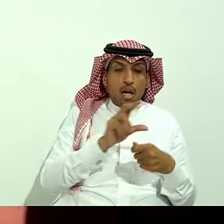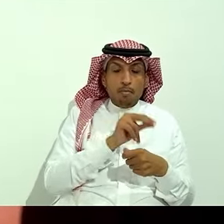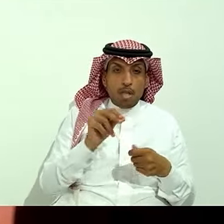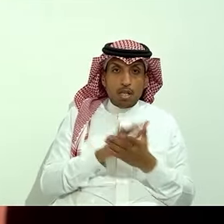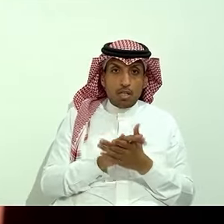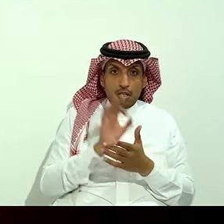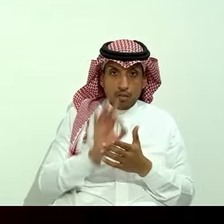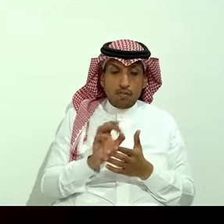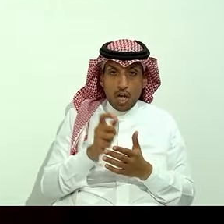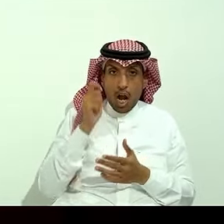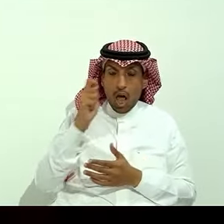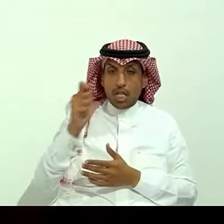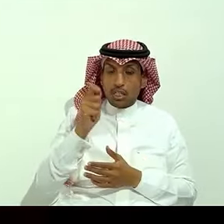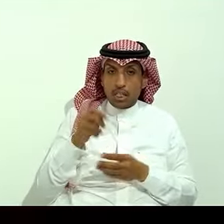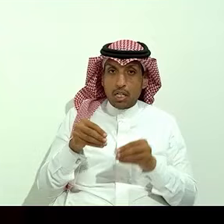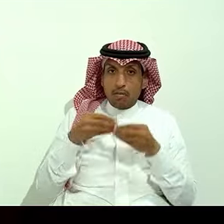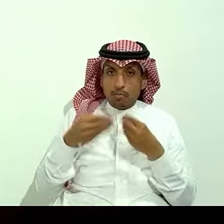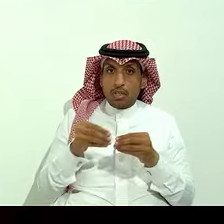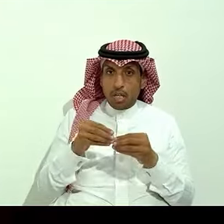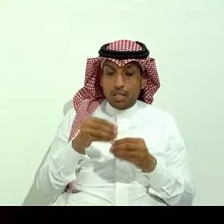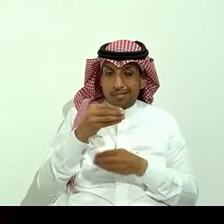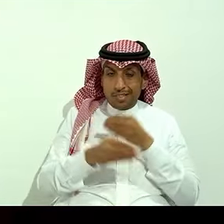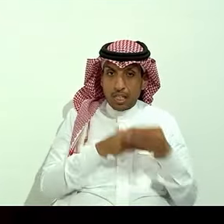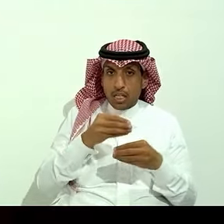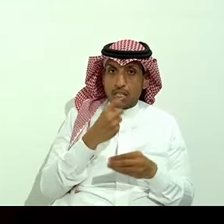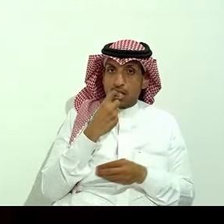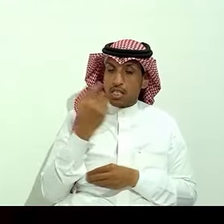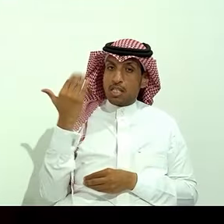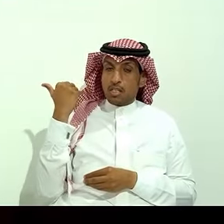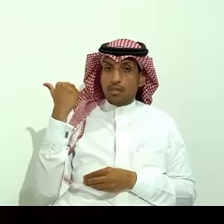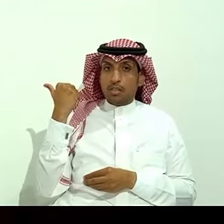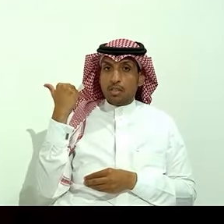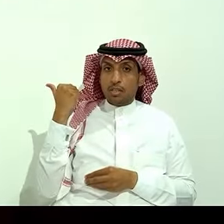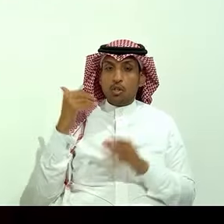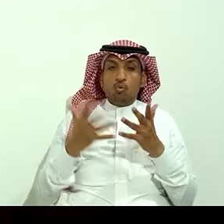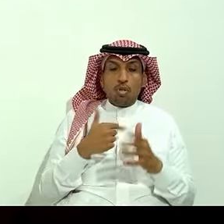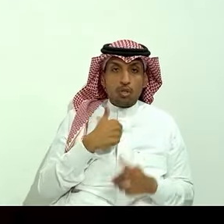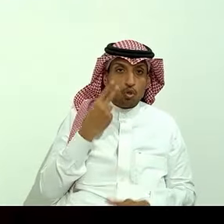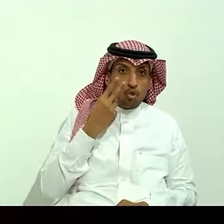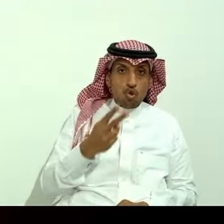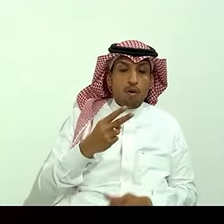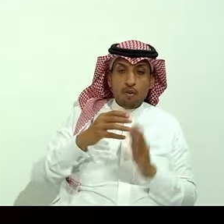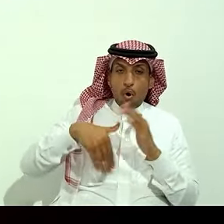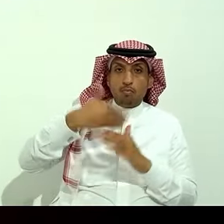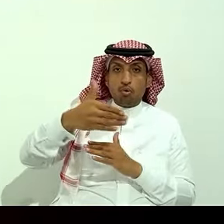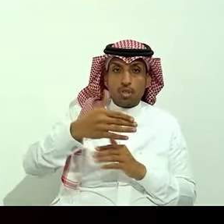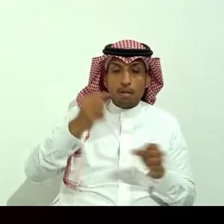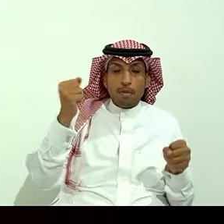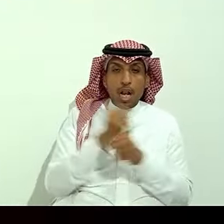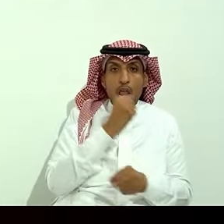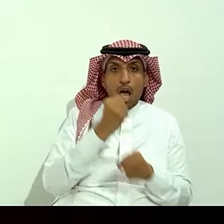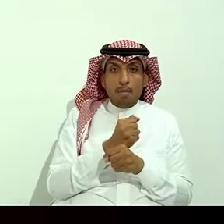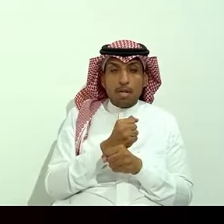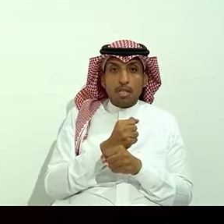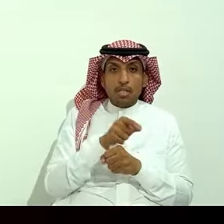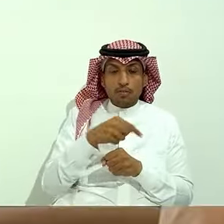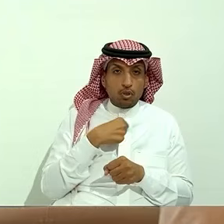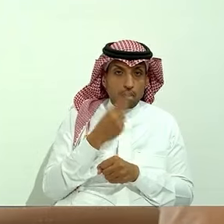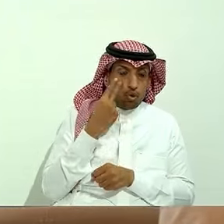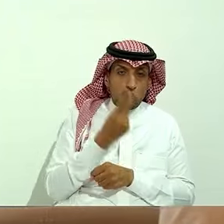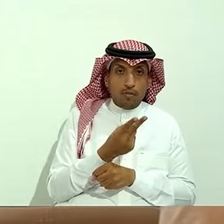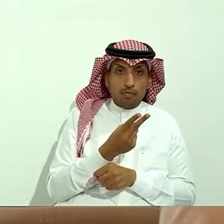the origin of the material kind of shifted over the last years? And where do you see the future of production side, if you also see